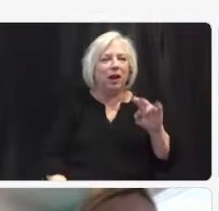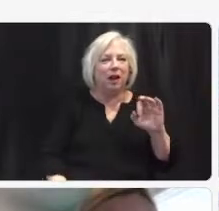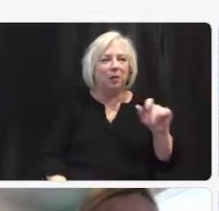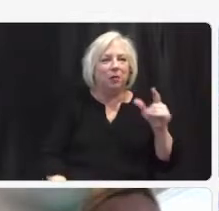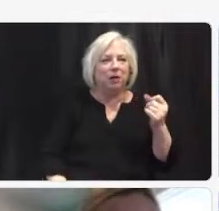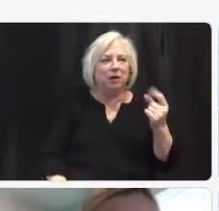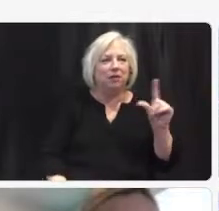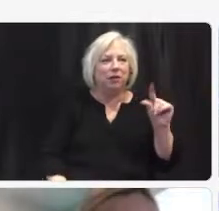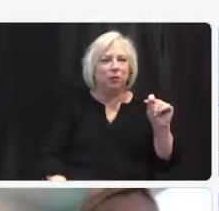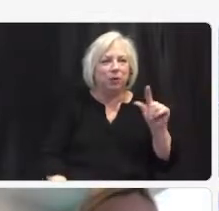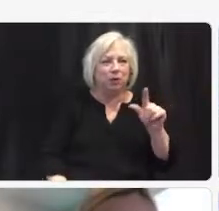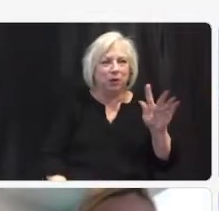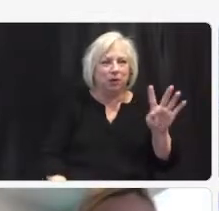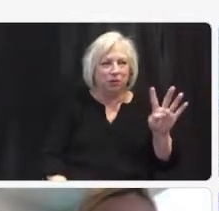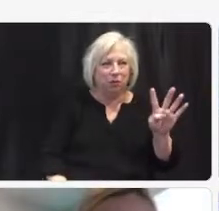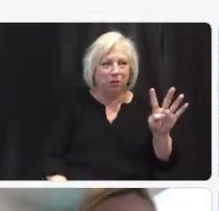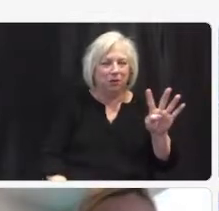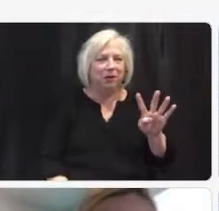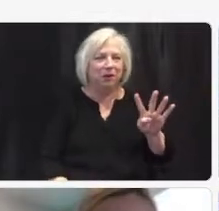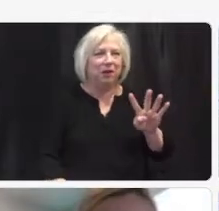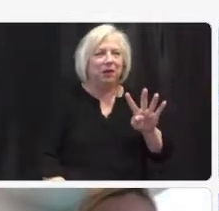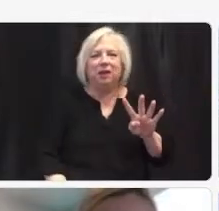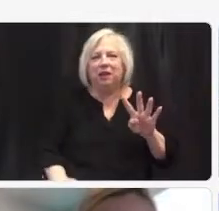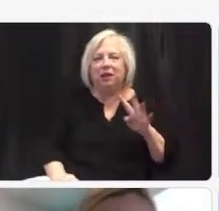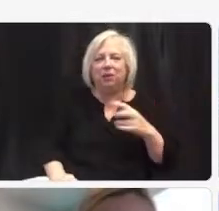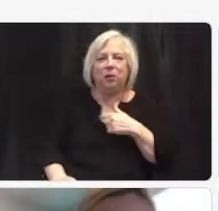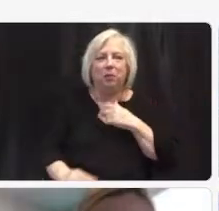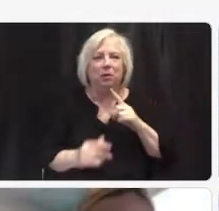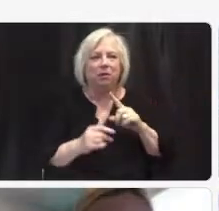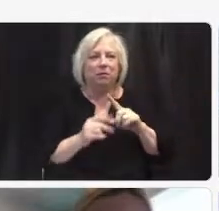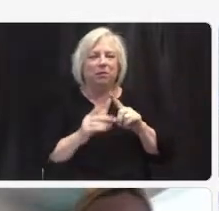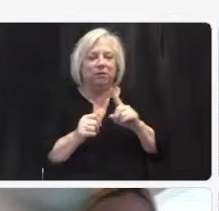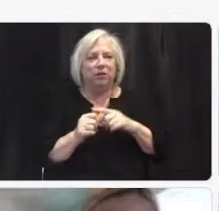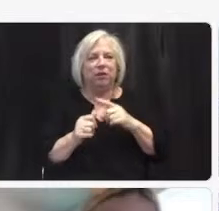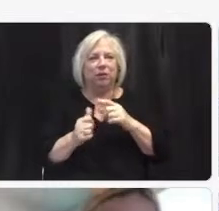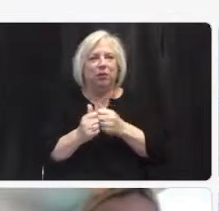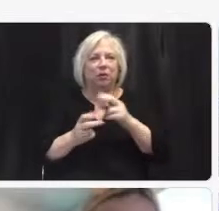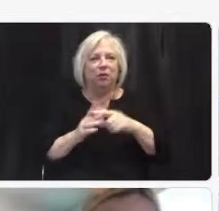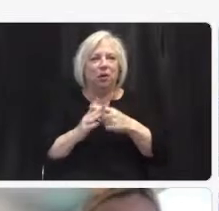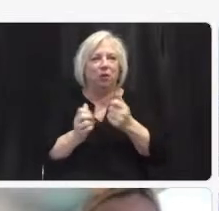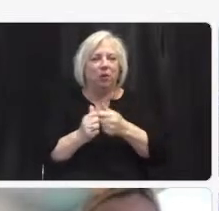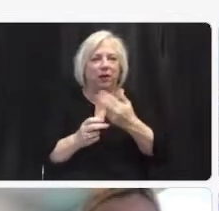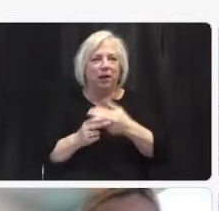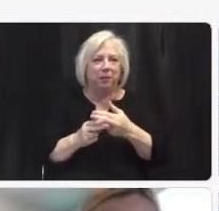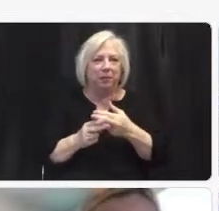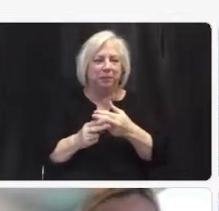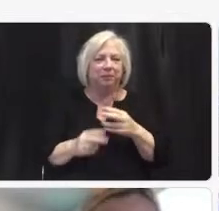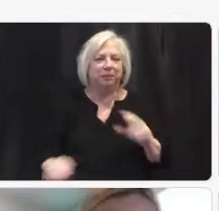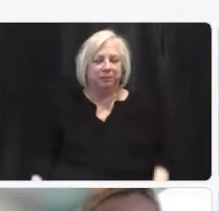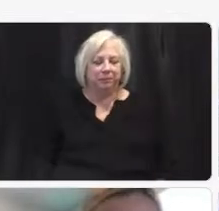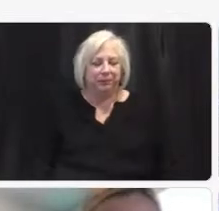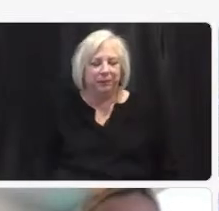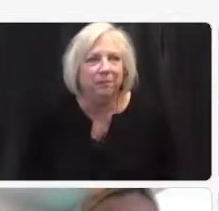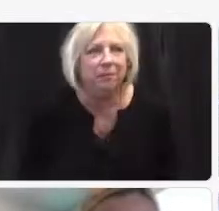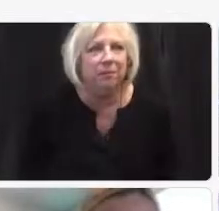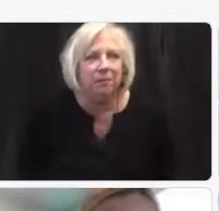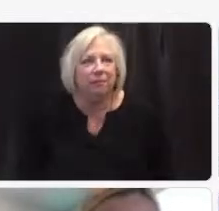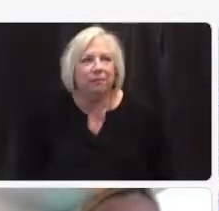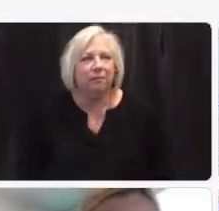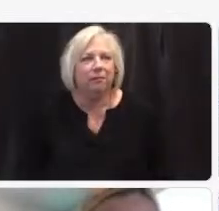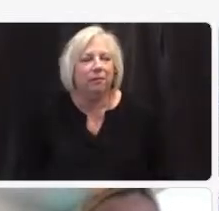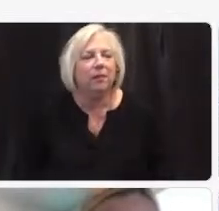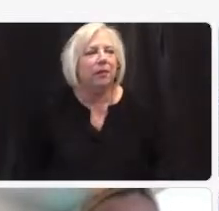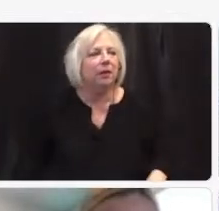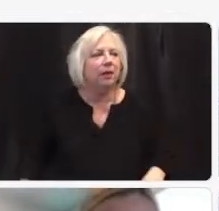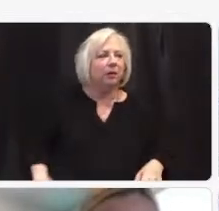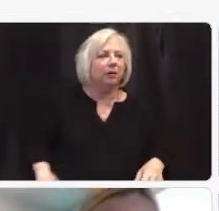2024. And we will first start, we get a roll call. Torrance, if you will. This is the roll call vote for the Little